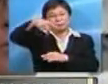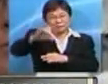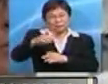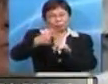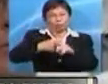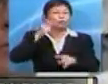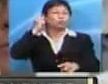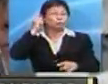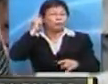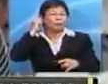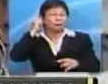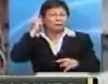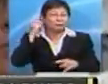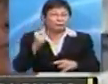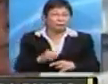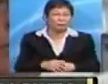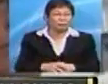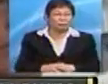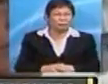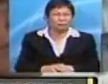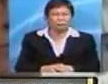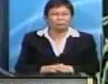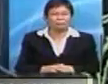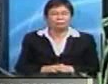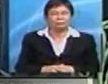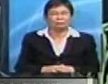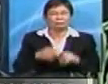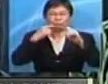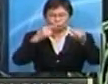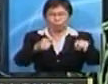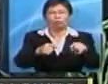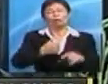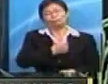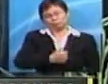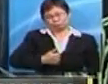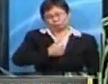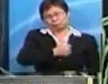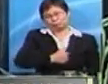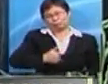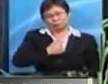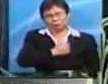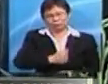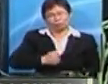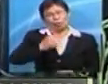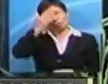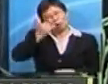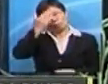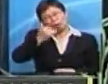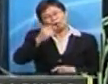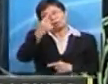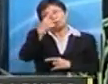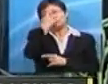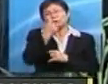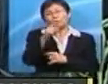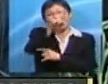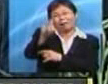from Malaysia government. And your response, thanks. Okay, we'll expand on the apology. Part of the reasons for that request